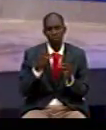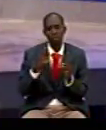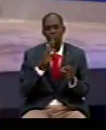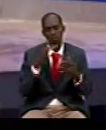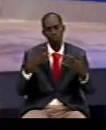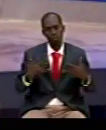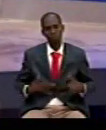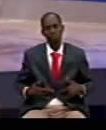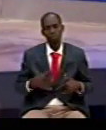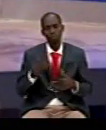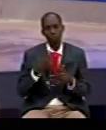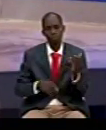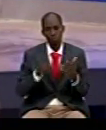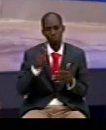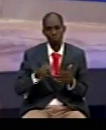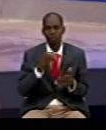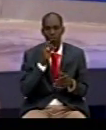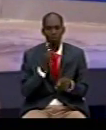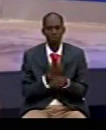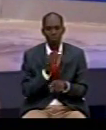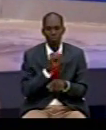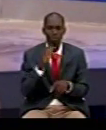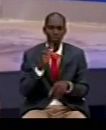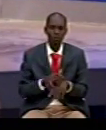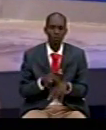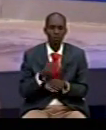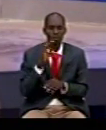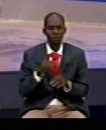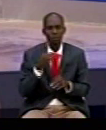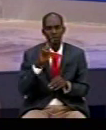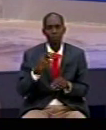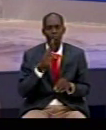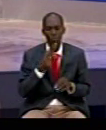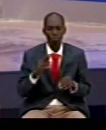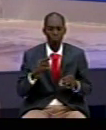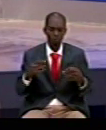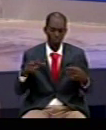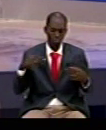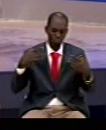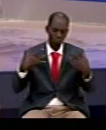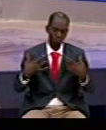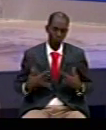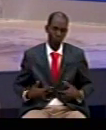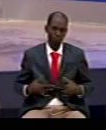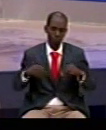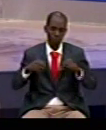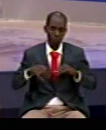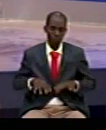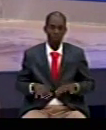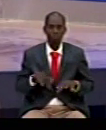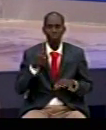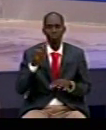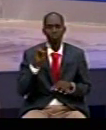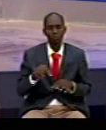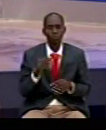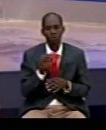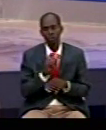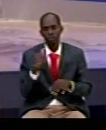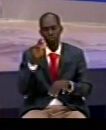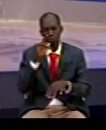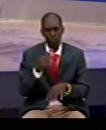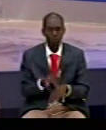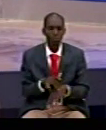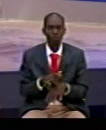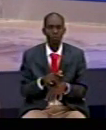is a touch. It's a touch. If you're down, all you need is a touch. If you're in despair, all